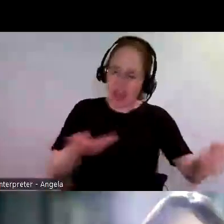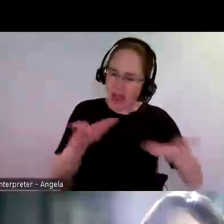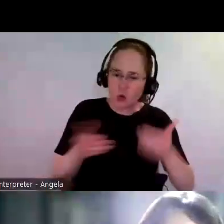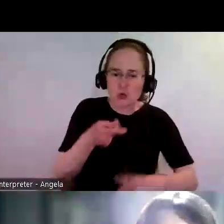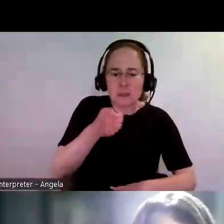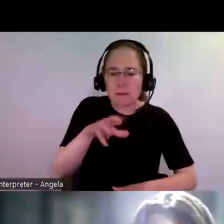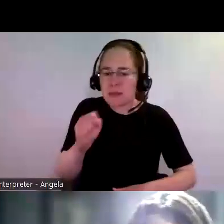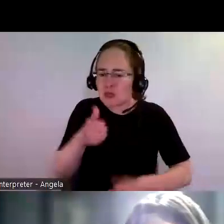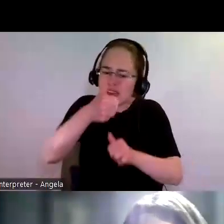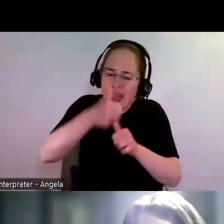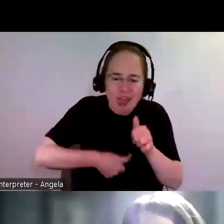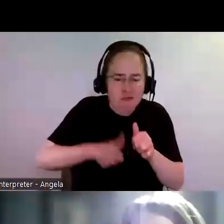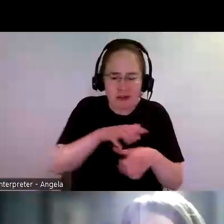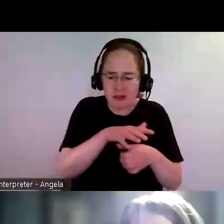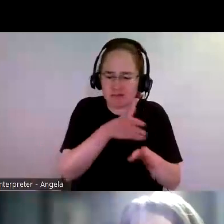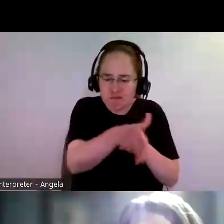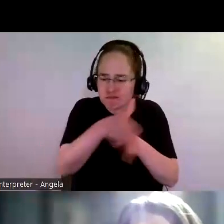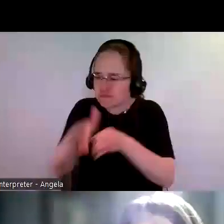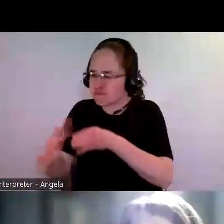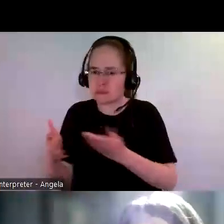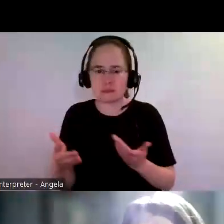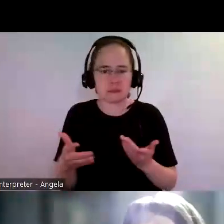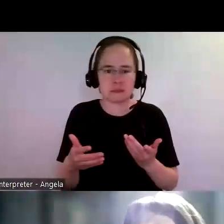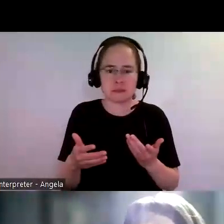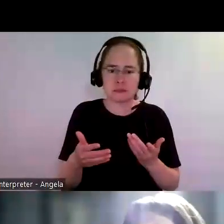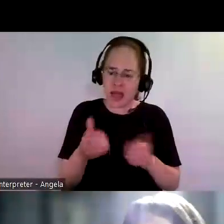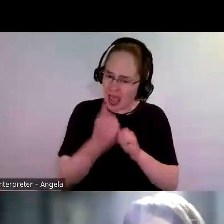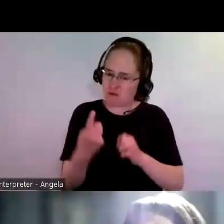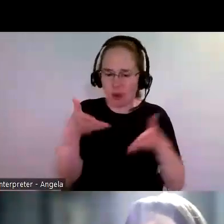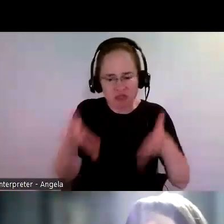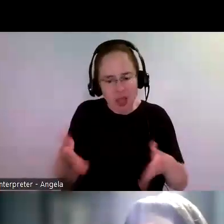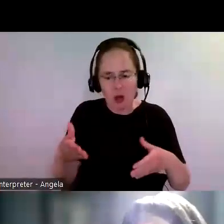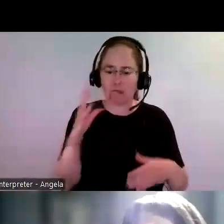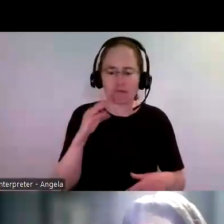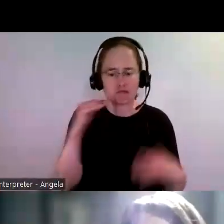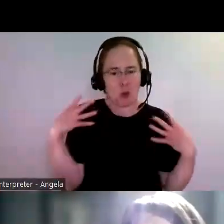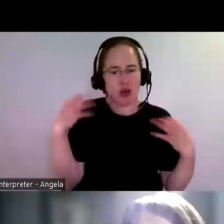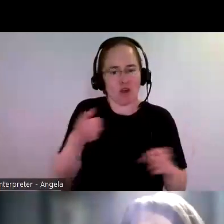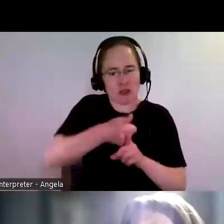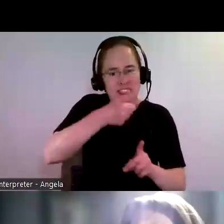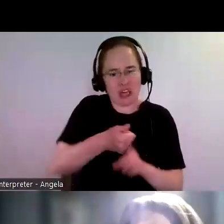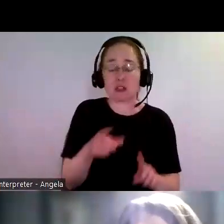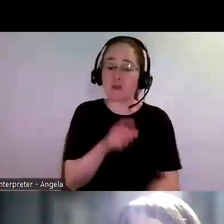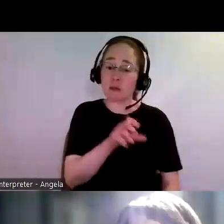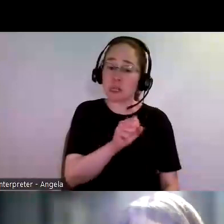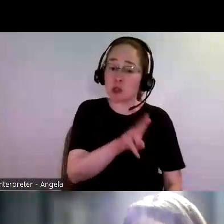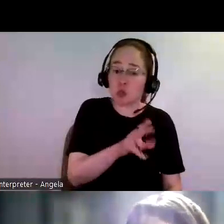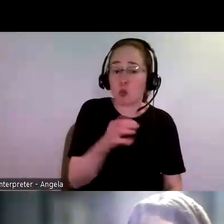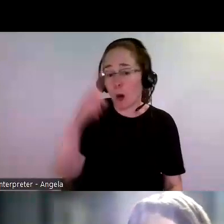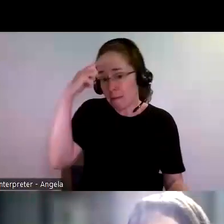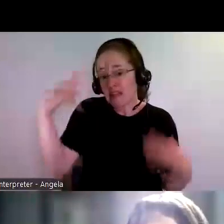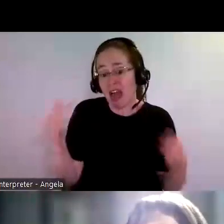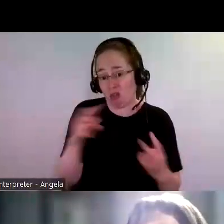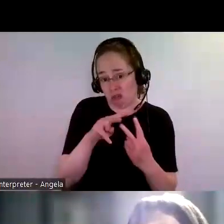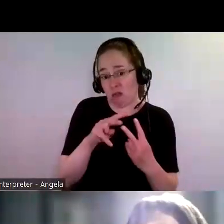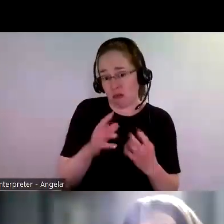peers in every realm. And so everybody there is in recovery themselves from either substance use or mental health.